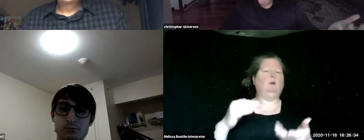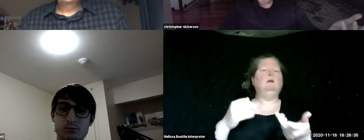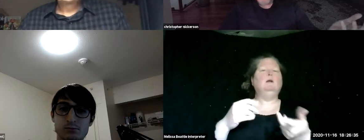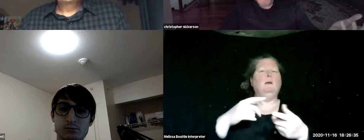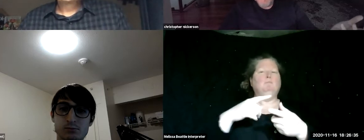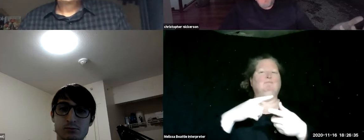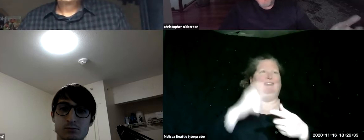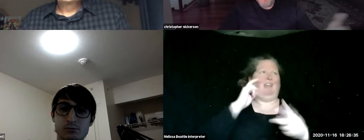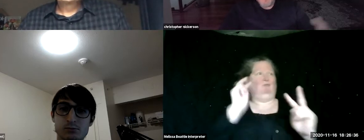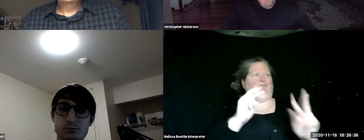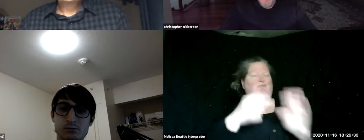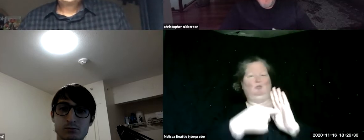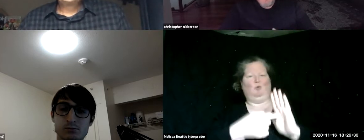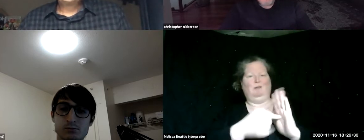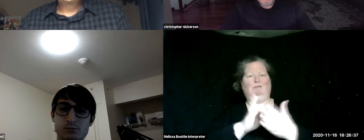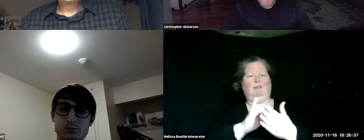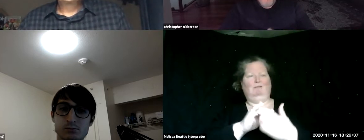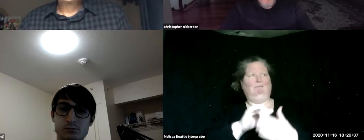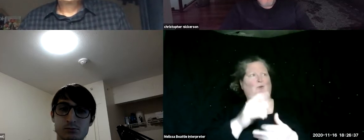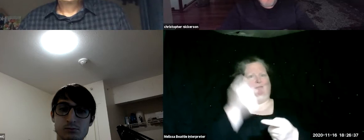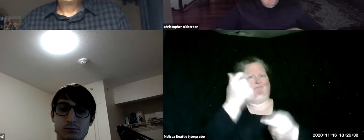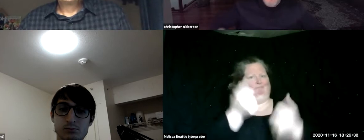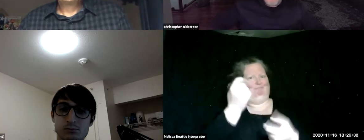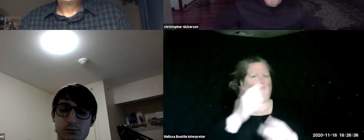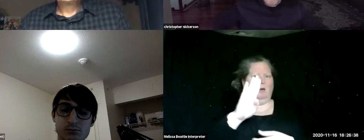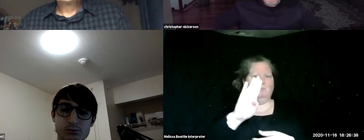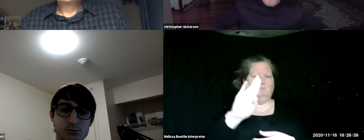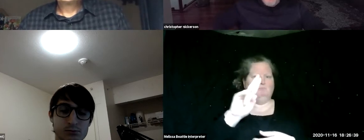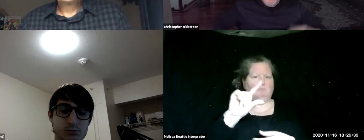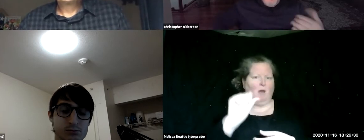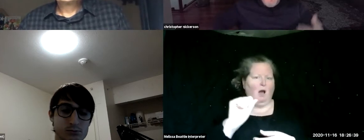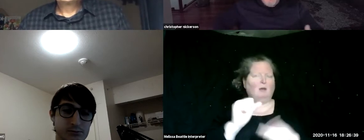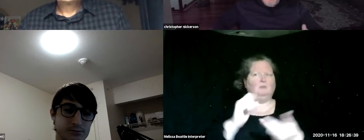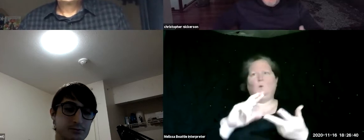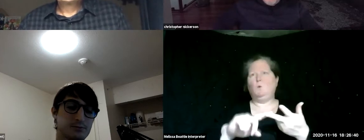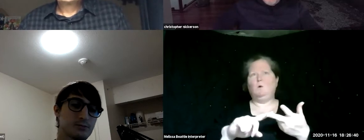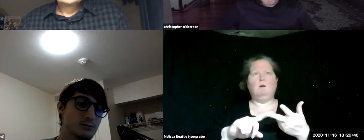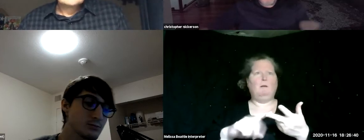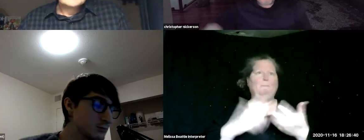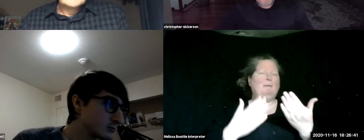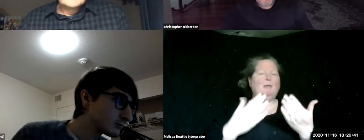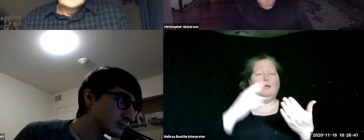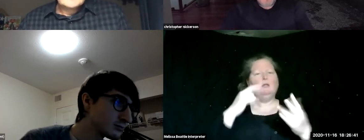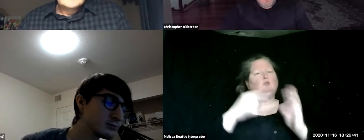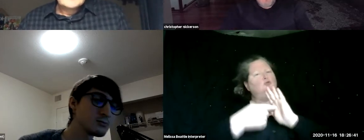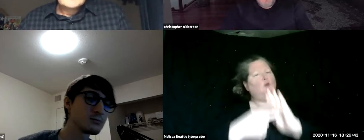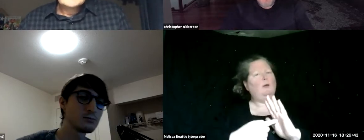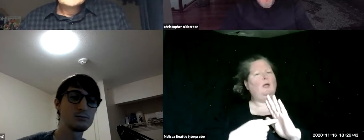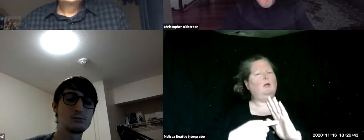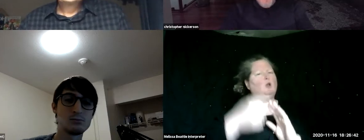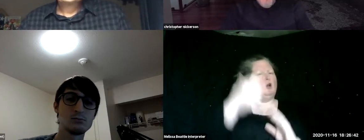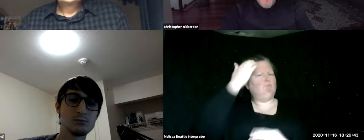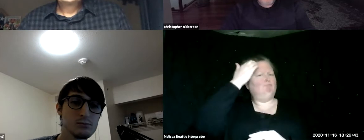is great because then you can get paid for it. You know, or being able to show a competency, because there's a lot of organizations out